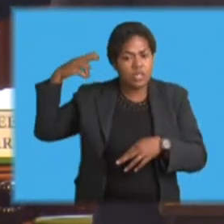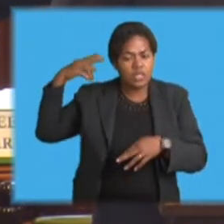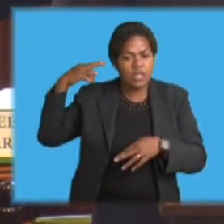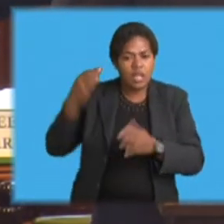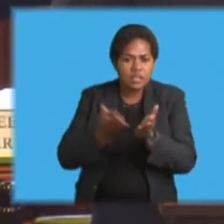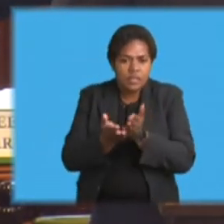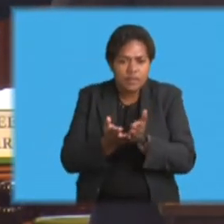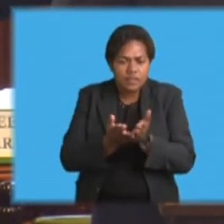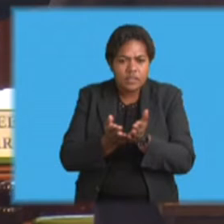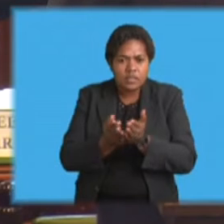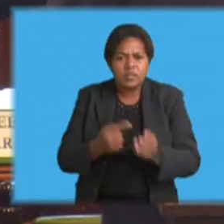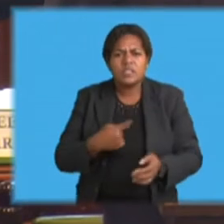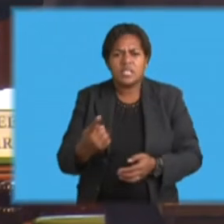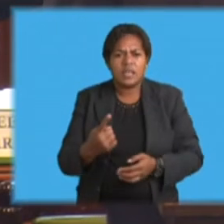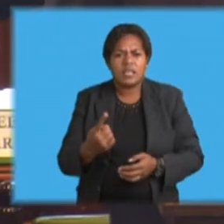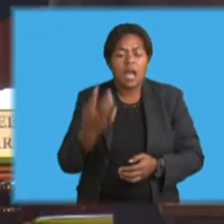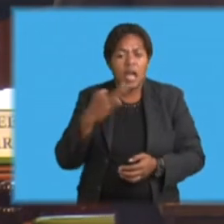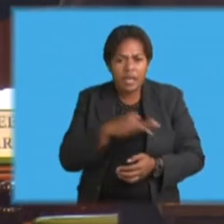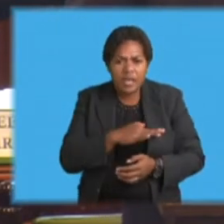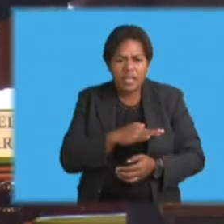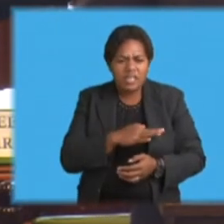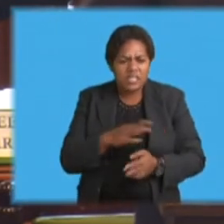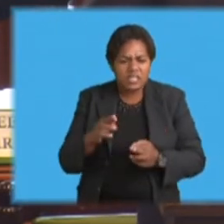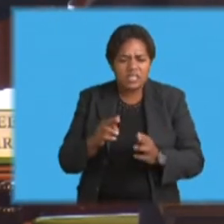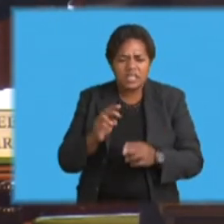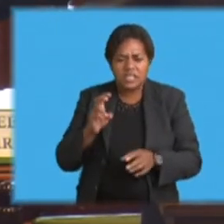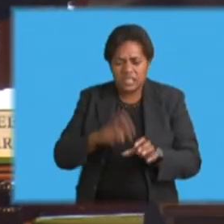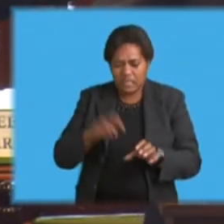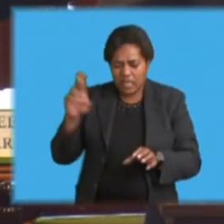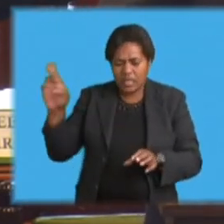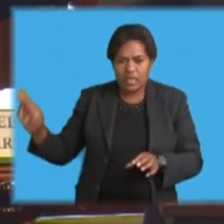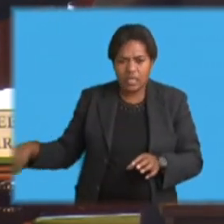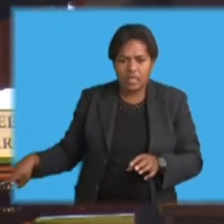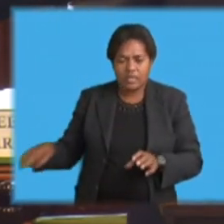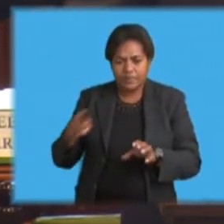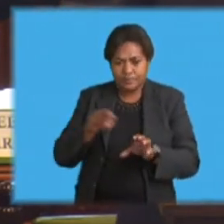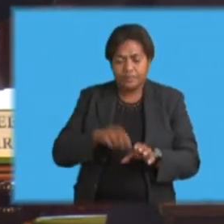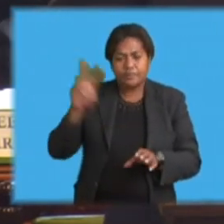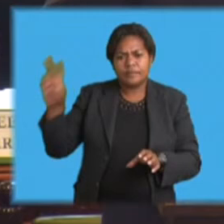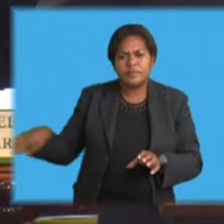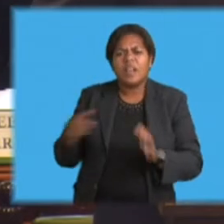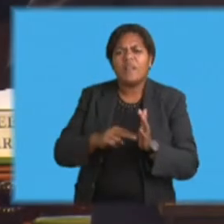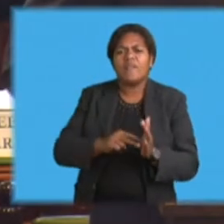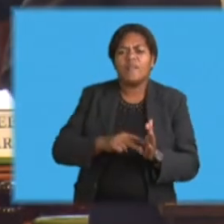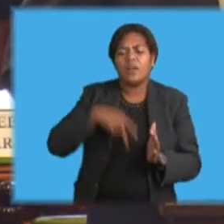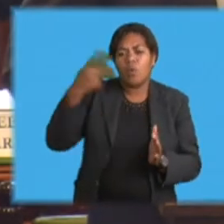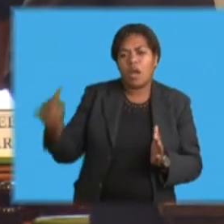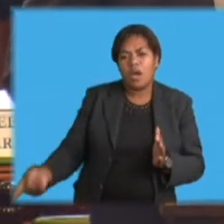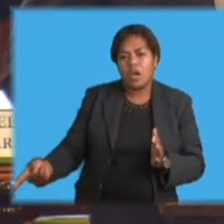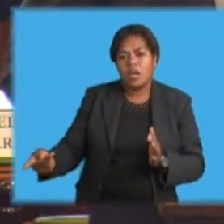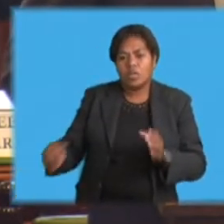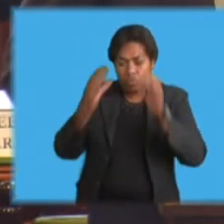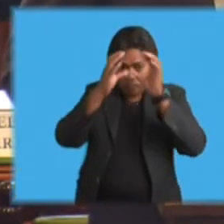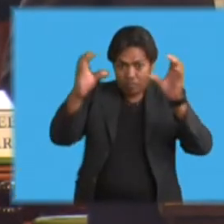sent 120 retirees to the Republic of Marshall Islands, Nauru, Vanuatu and Tuvalu, with retired teachers expected to leave